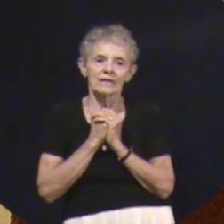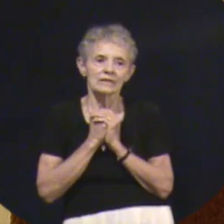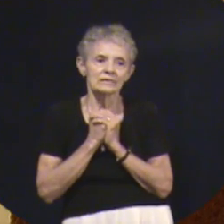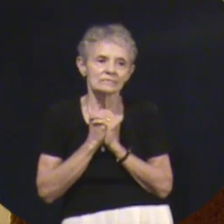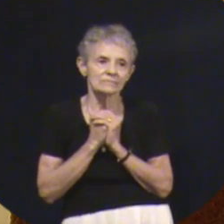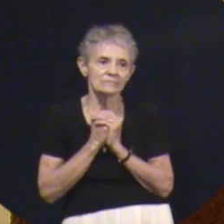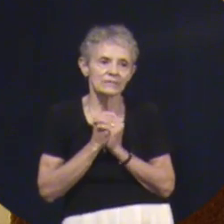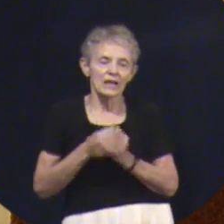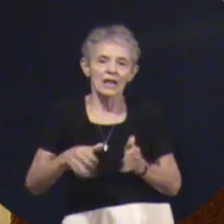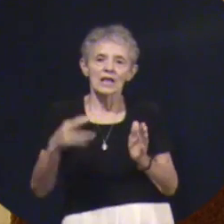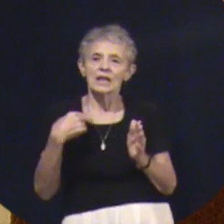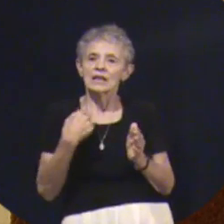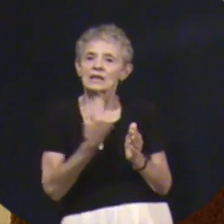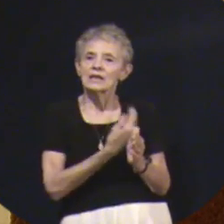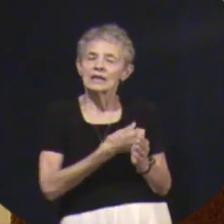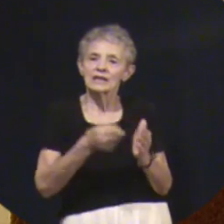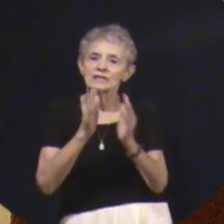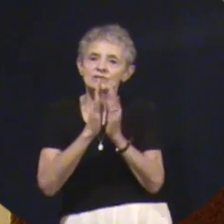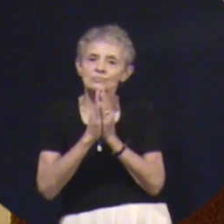Let us pray.